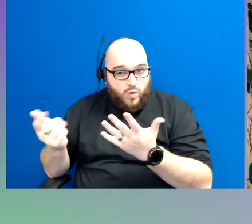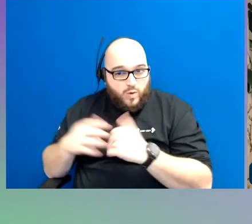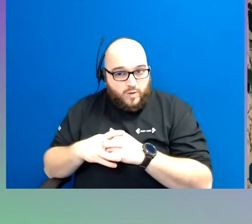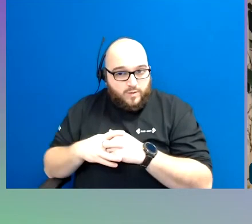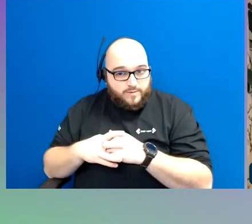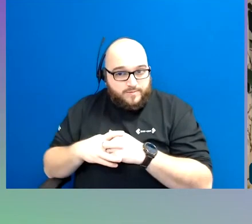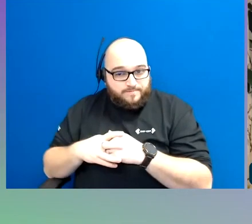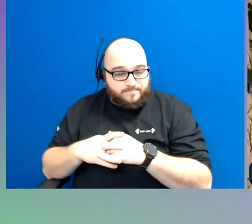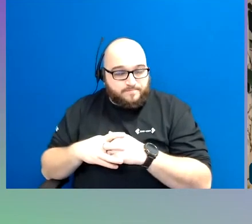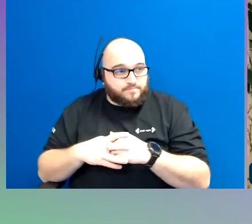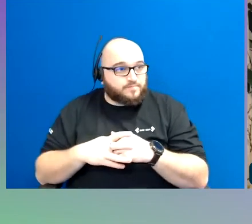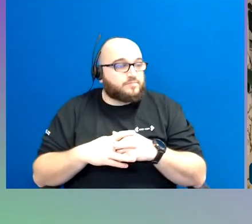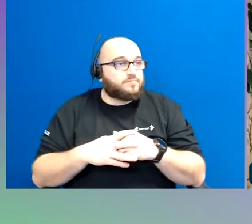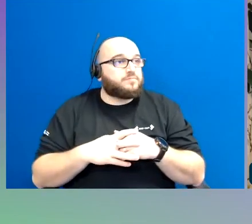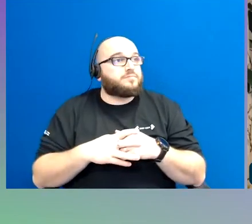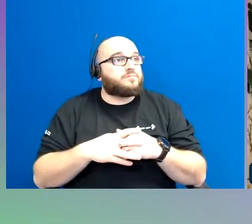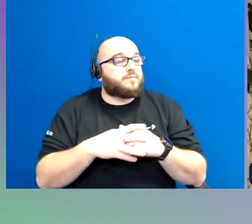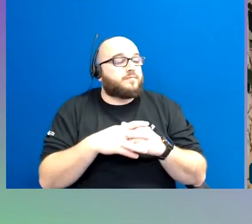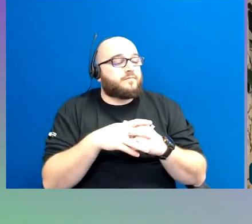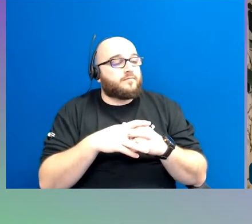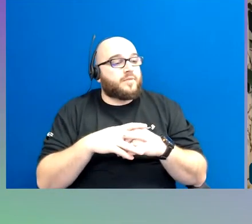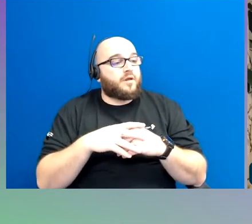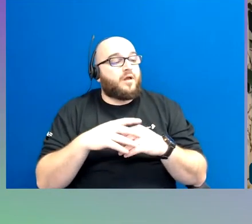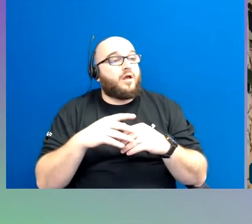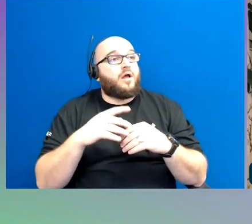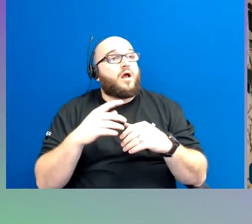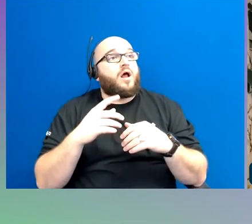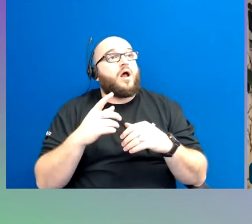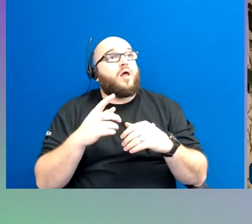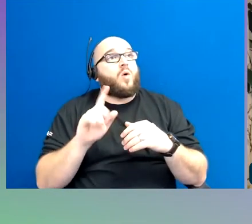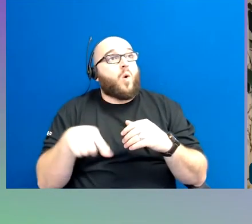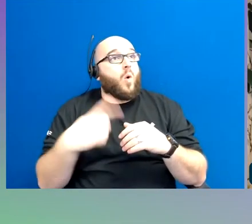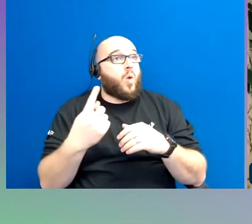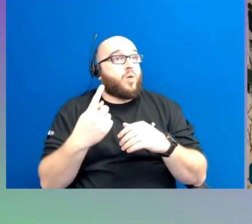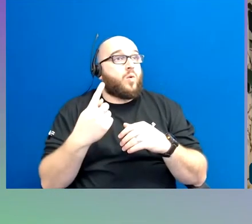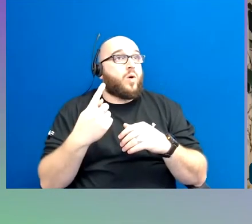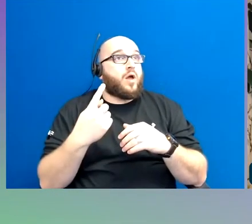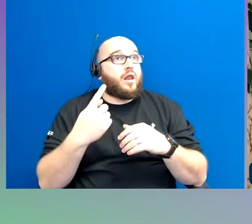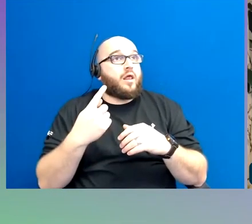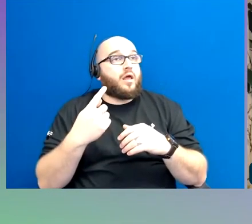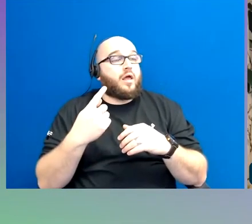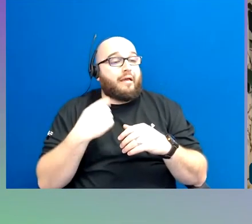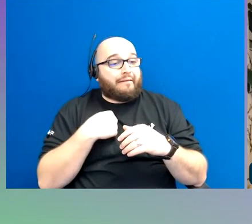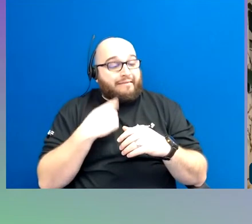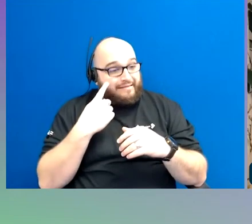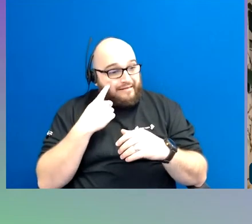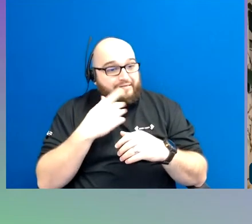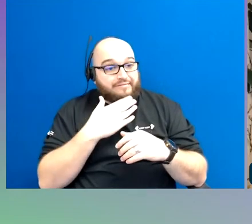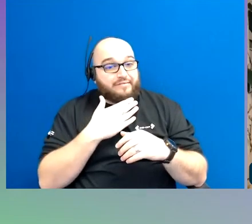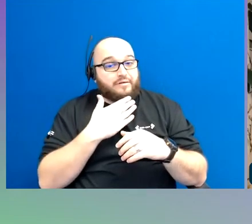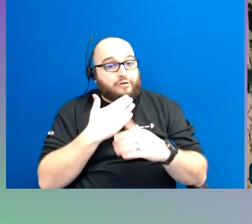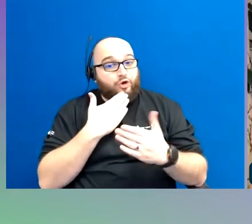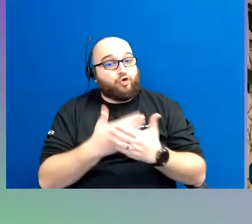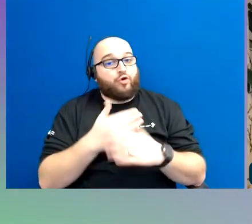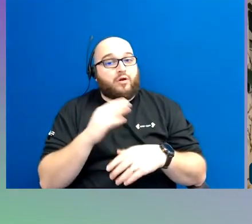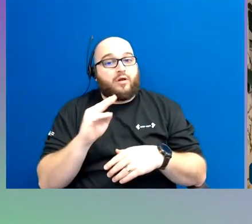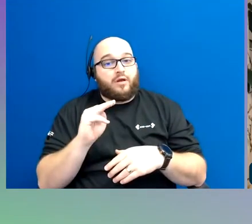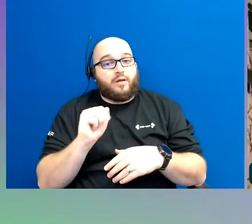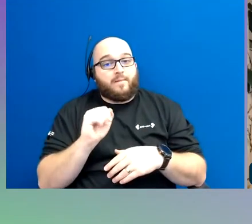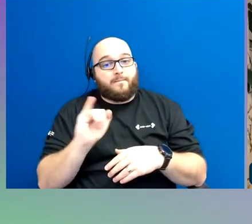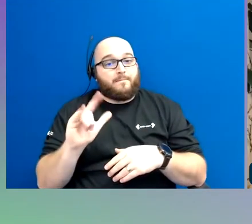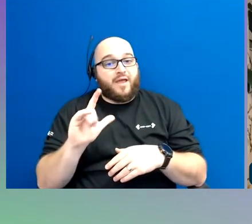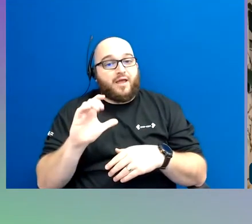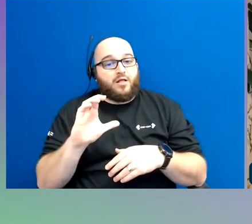The only one out of the mentioned ones I think are better is MailChimp, because they're quite